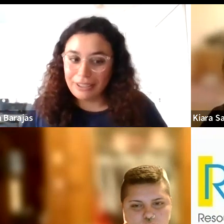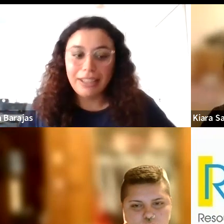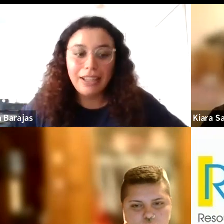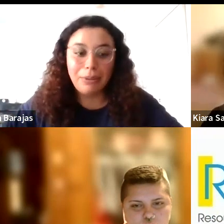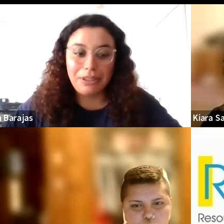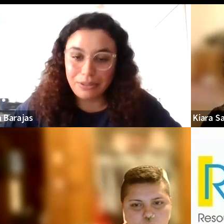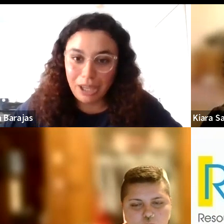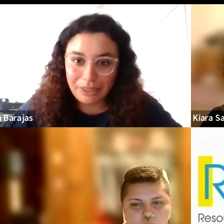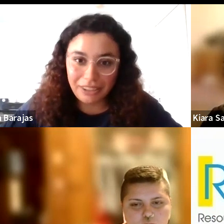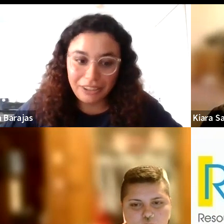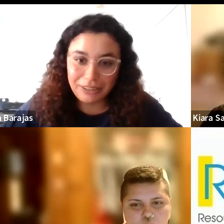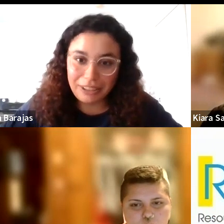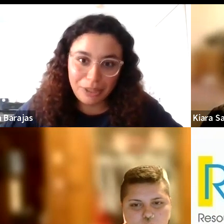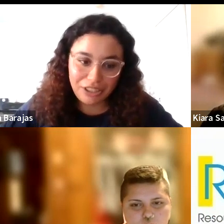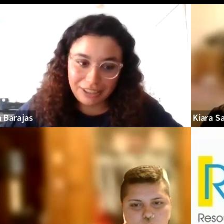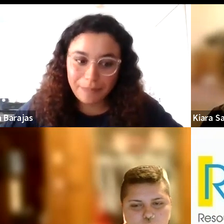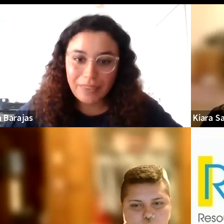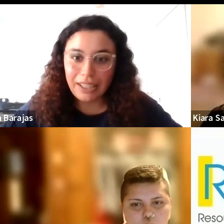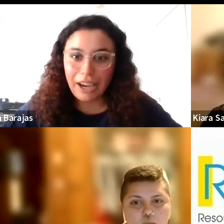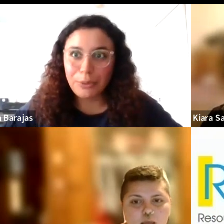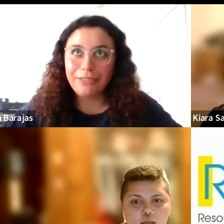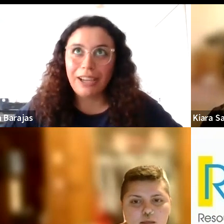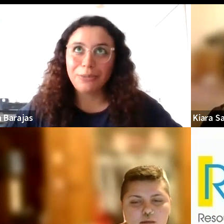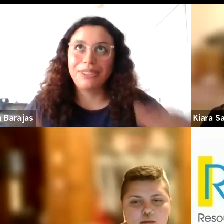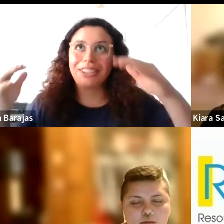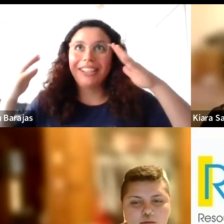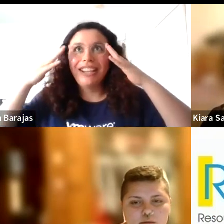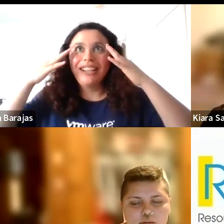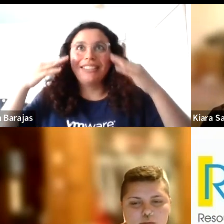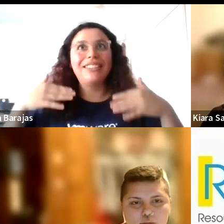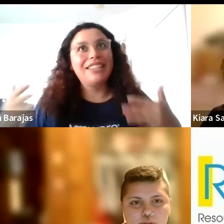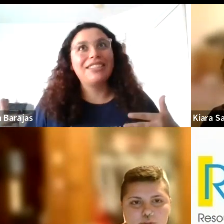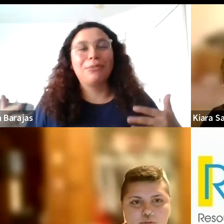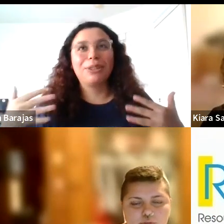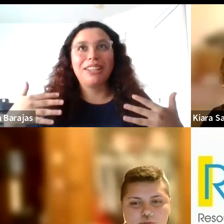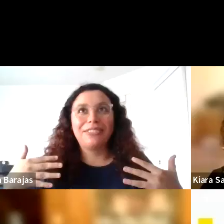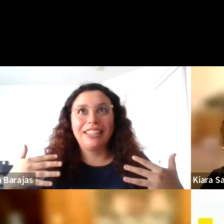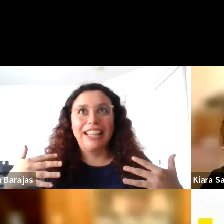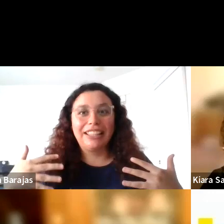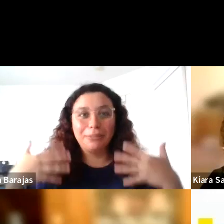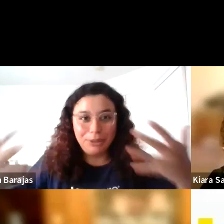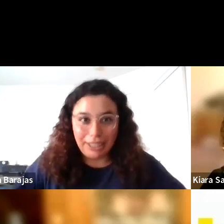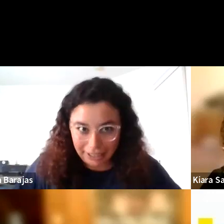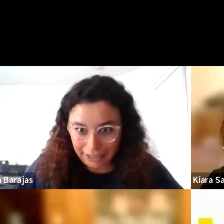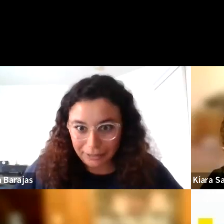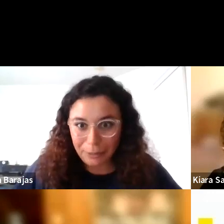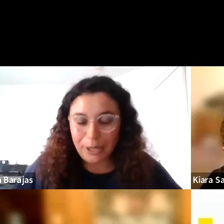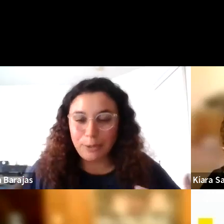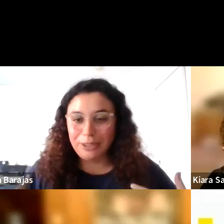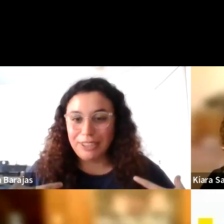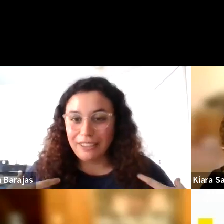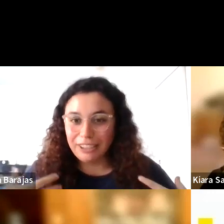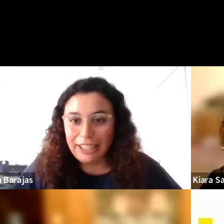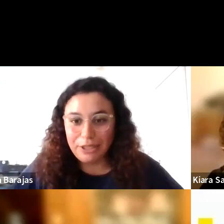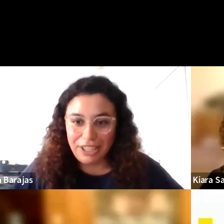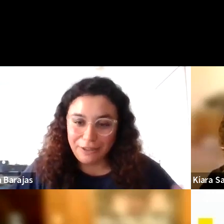communities about it, about those topics that you mentioned? How do we start to teach if we're not even like communicating in the right way, if